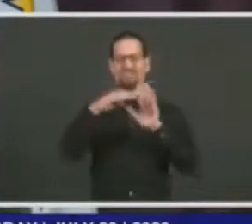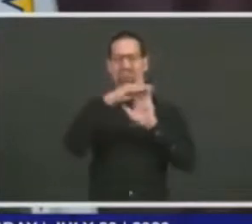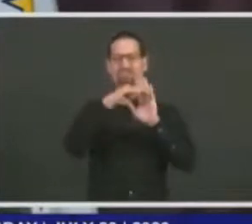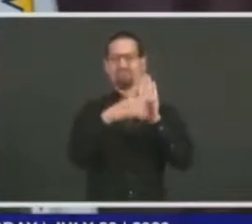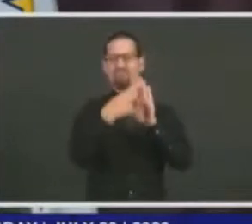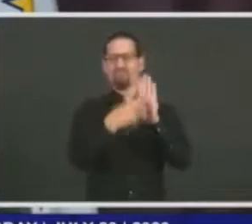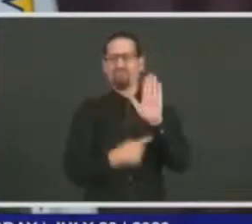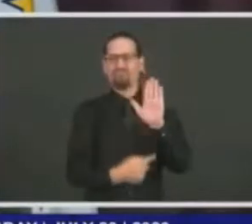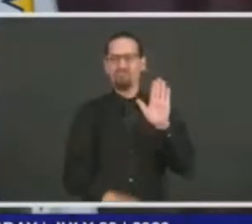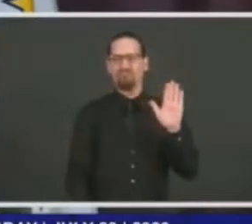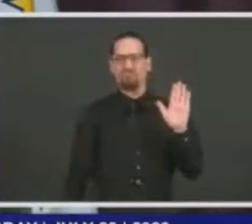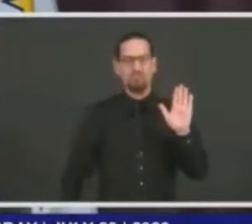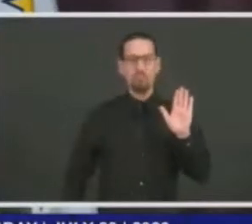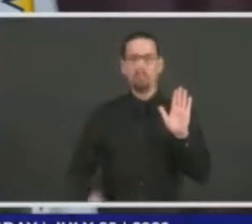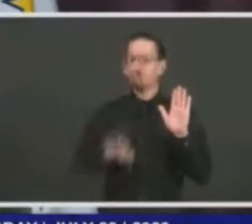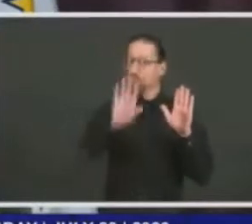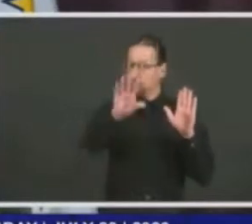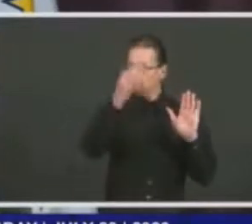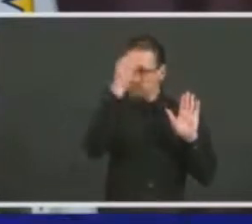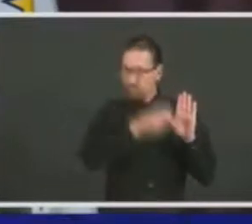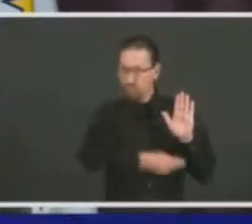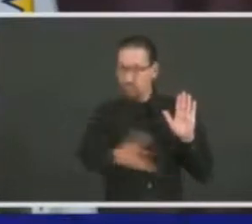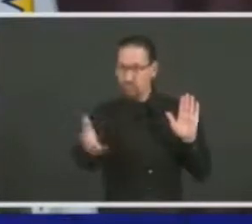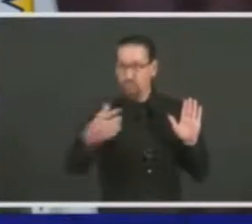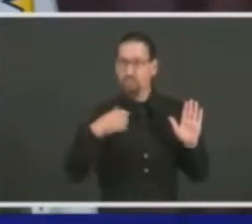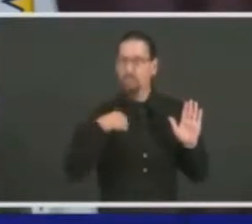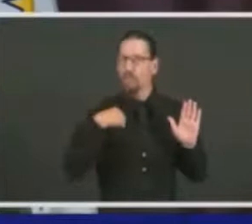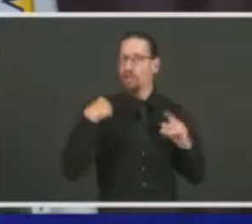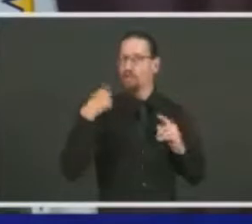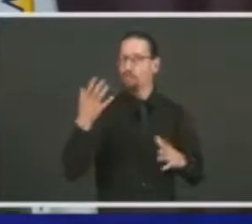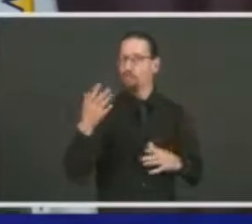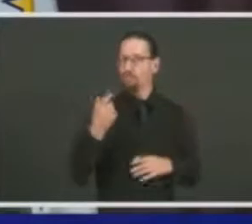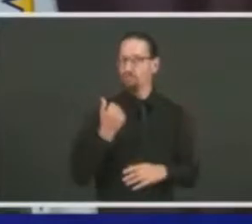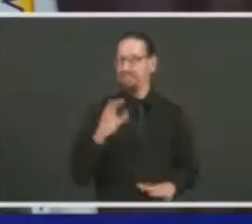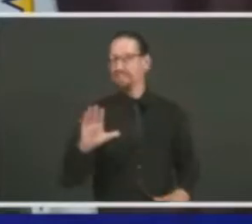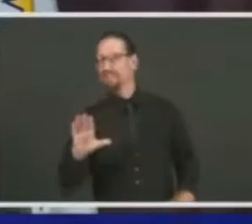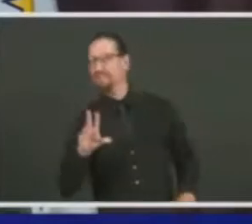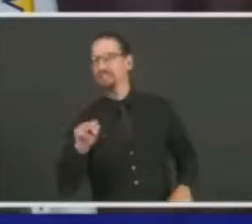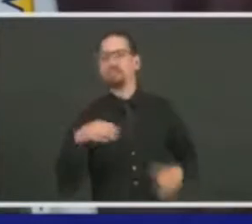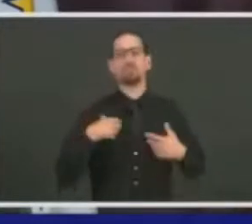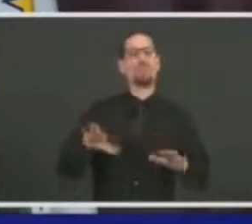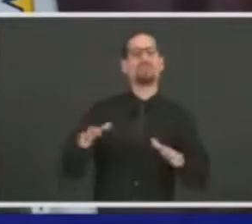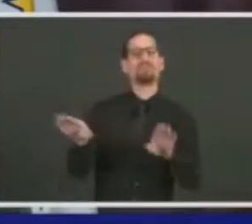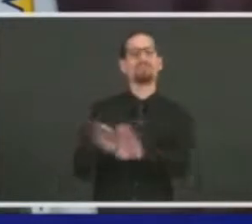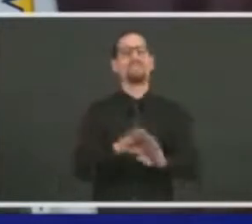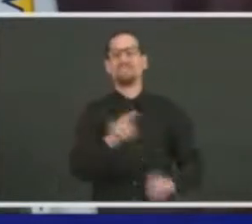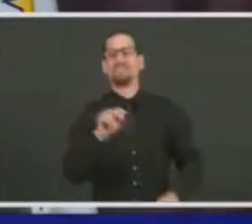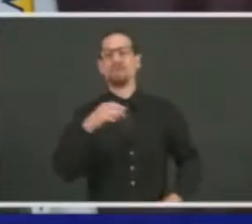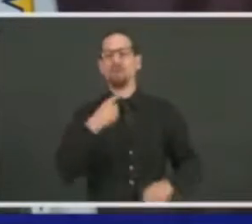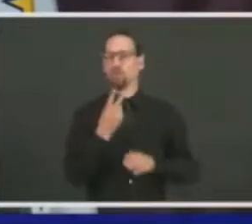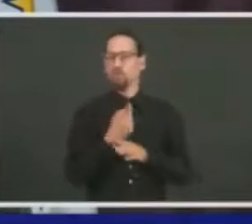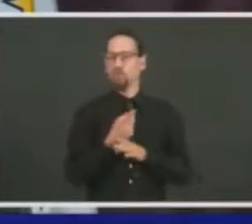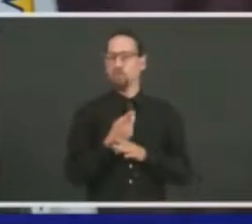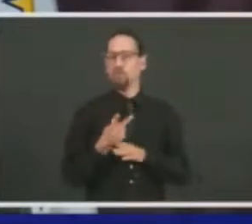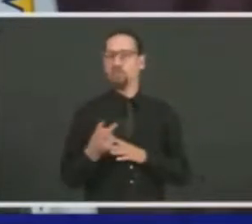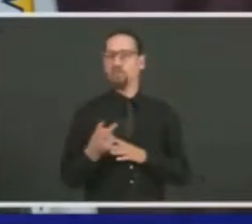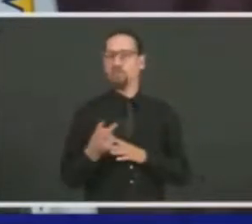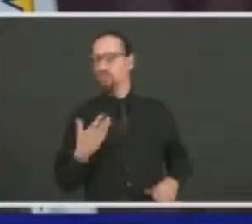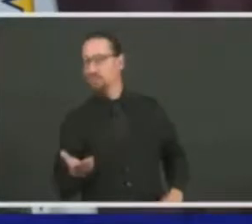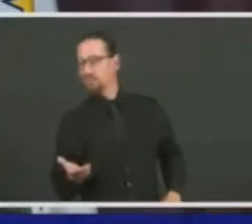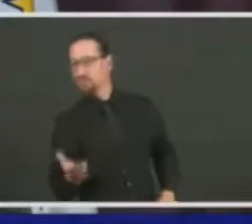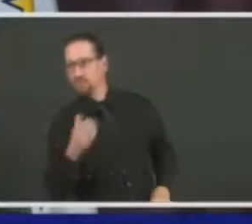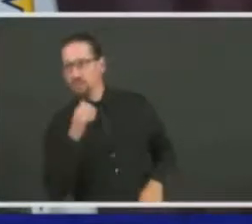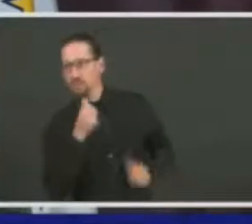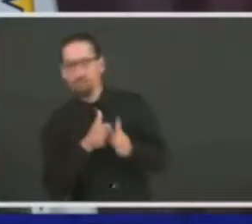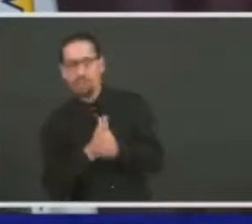have resisted this. The plan is not to shut businesses down. But the fact of the matter is we're seeing a